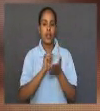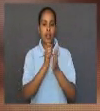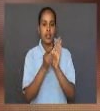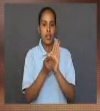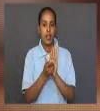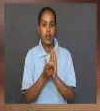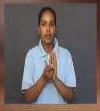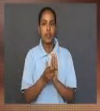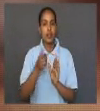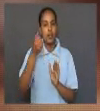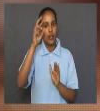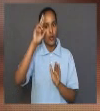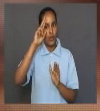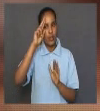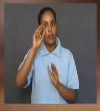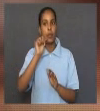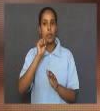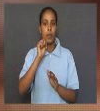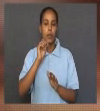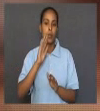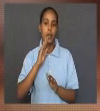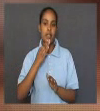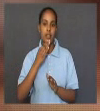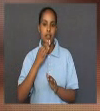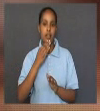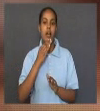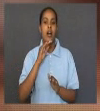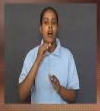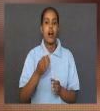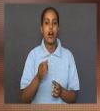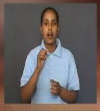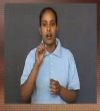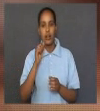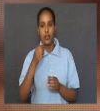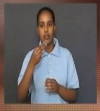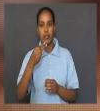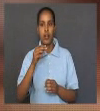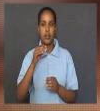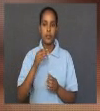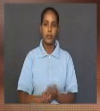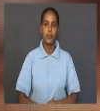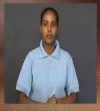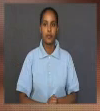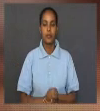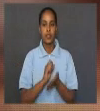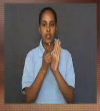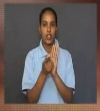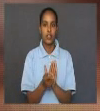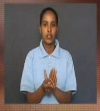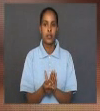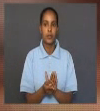Examples of Arrhenius bases are mostly ionic metal hydroxides, such